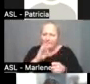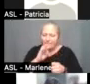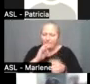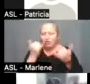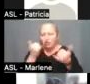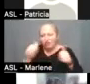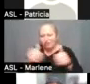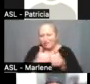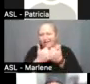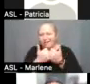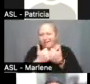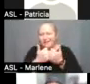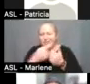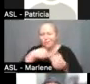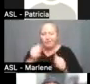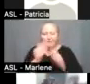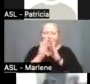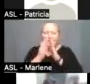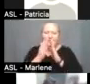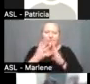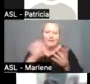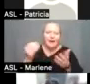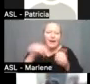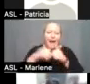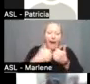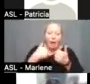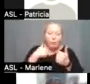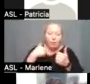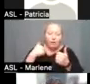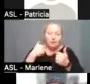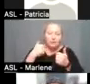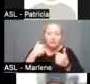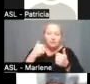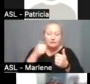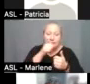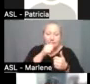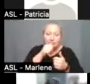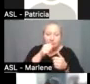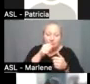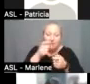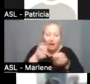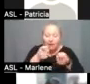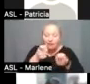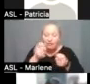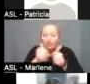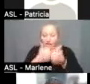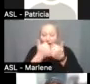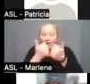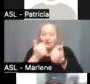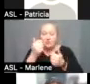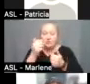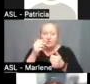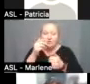challenges that we're facing um how we're addressing the challenges um a little update on csca and speed